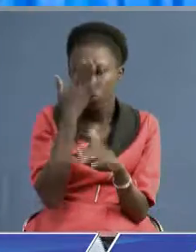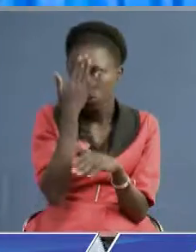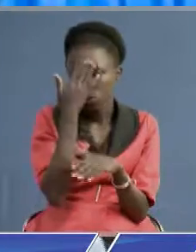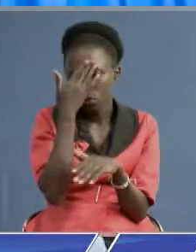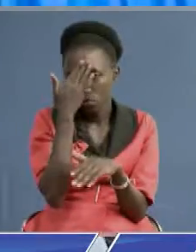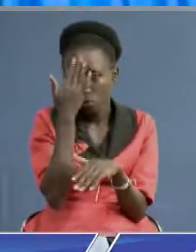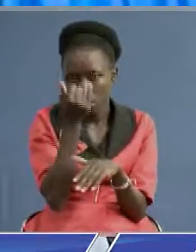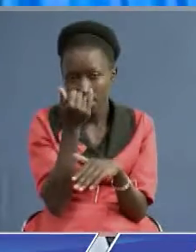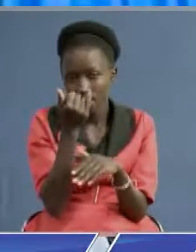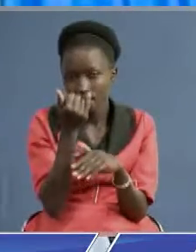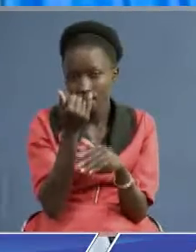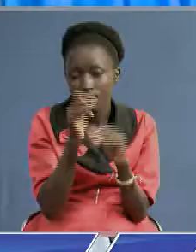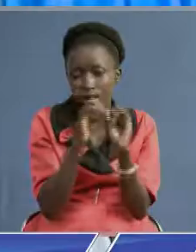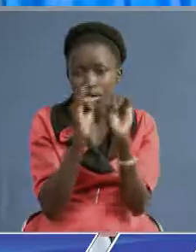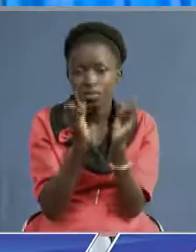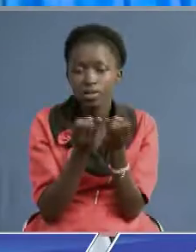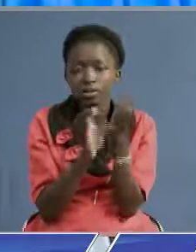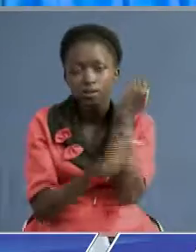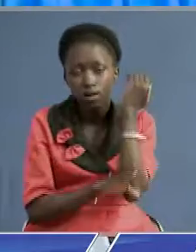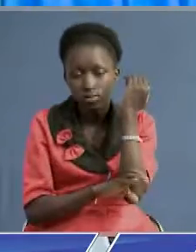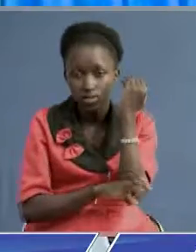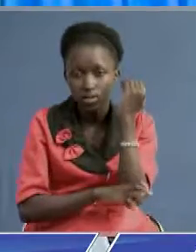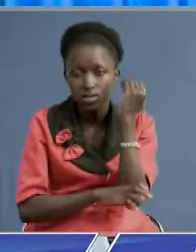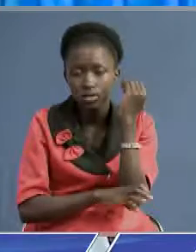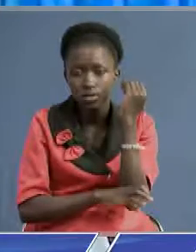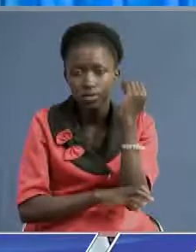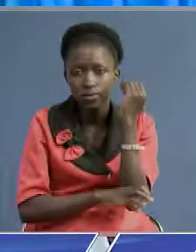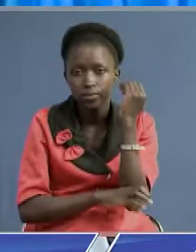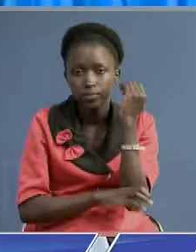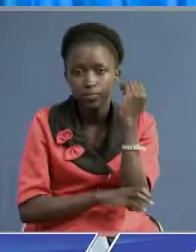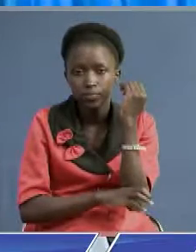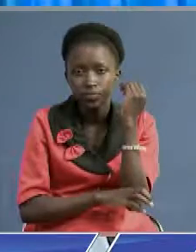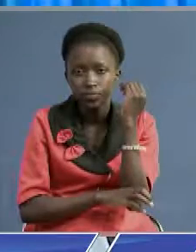Because we are an independent country,